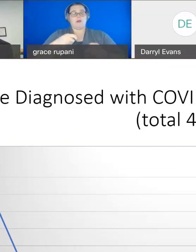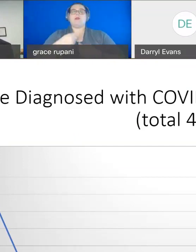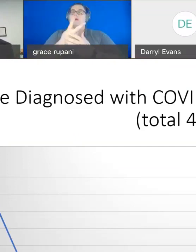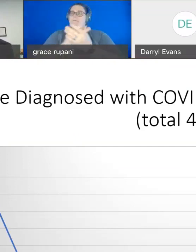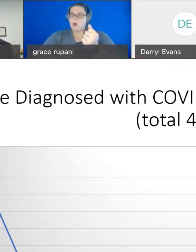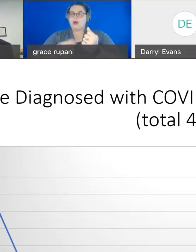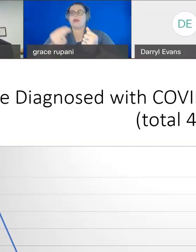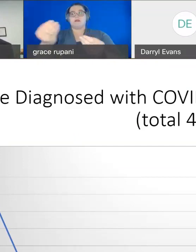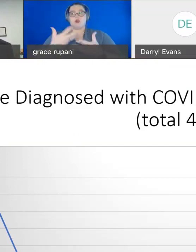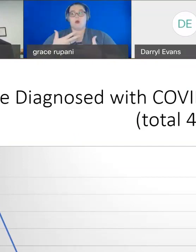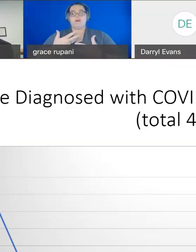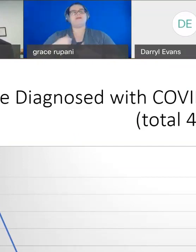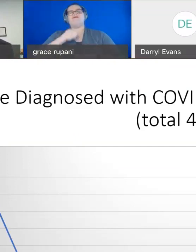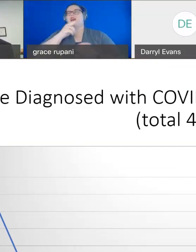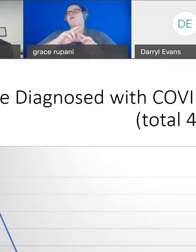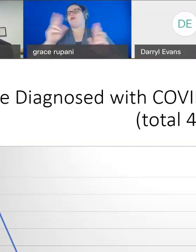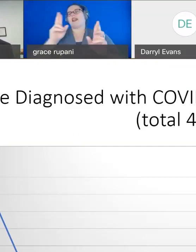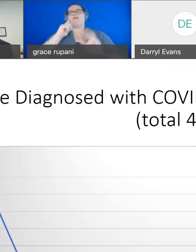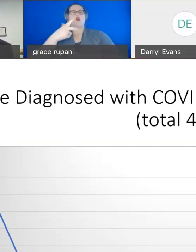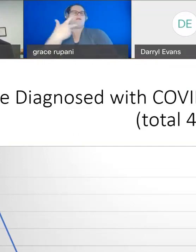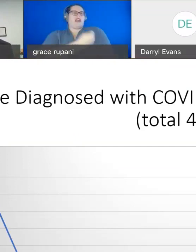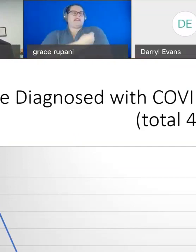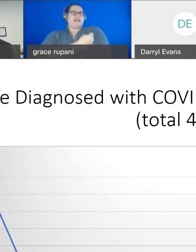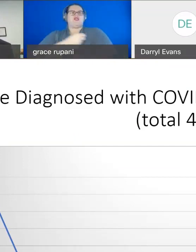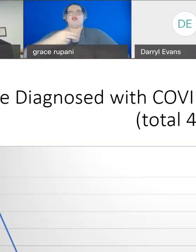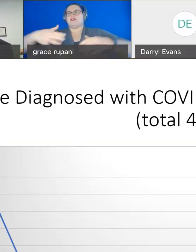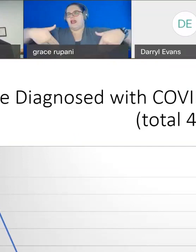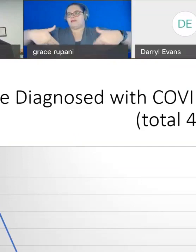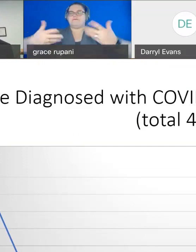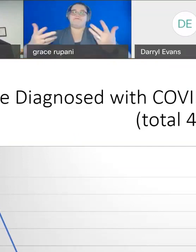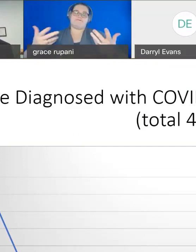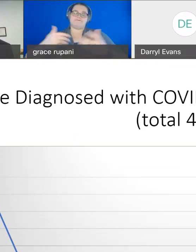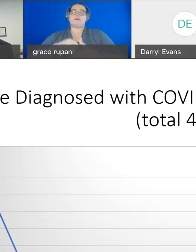that they were not ready to be vaccinated yet.